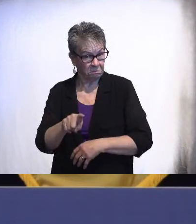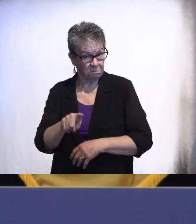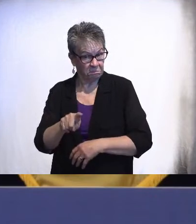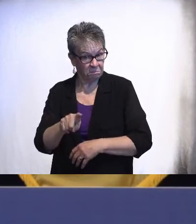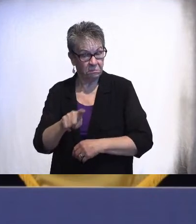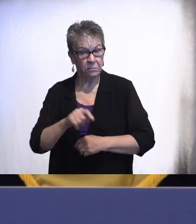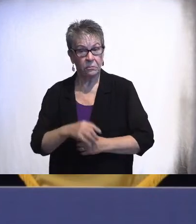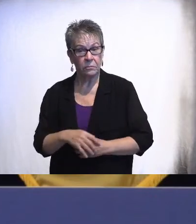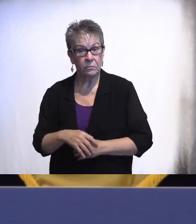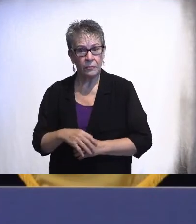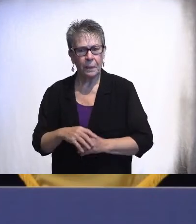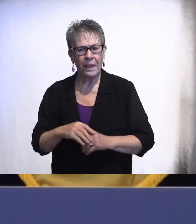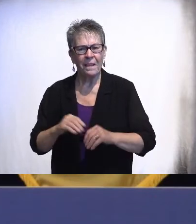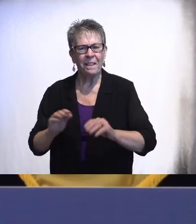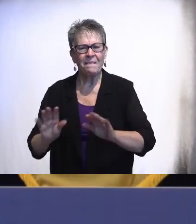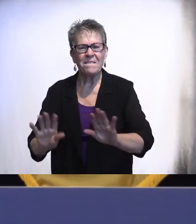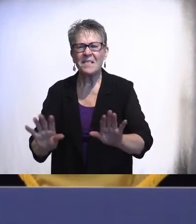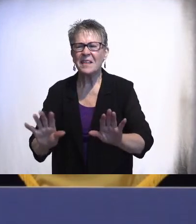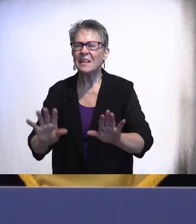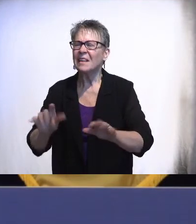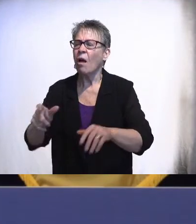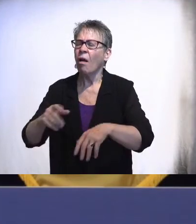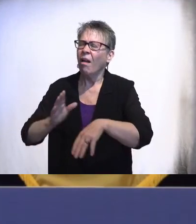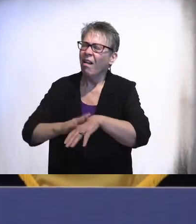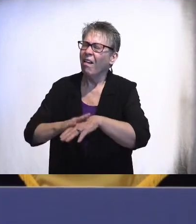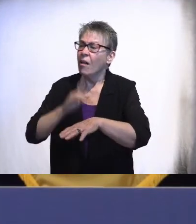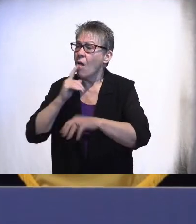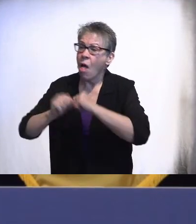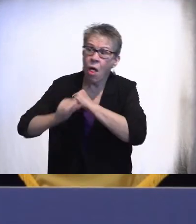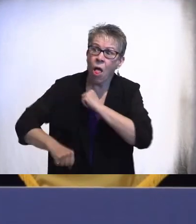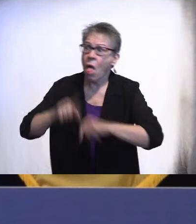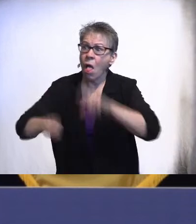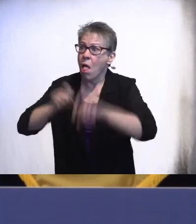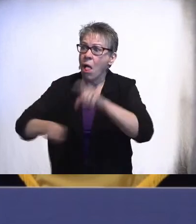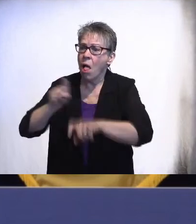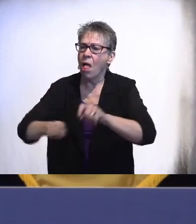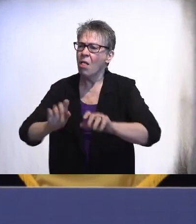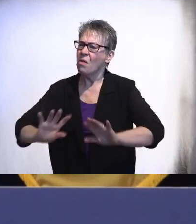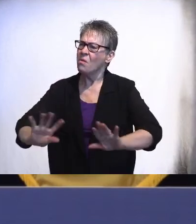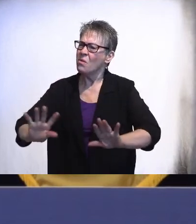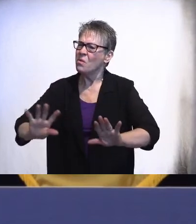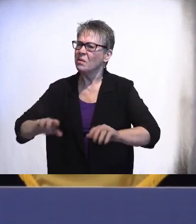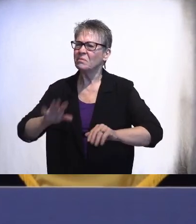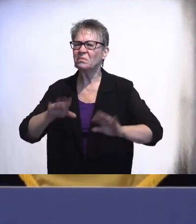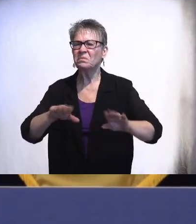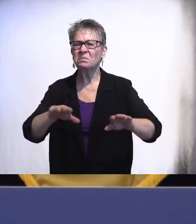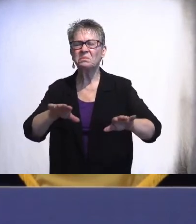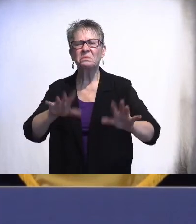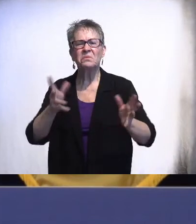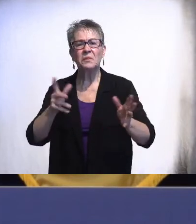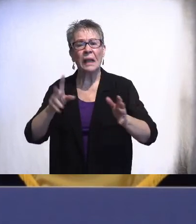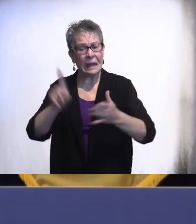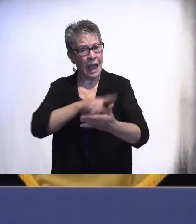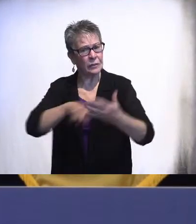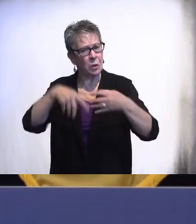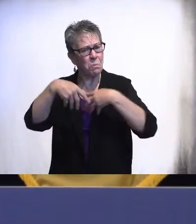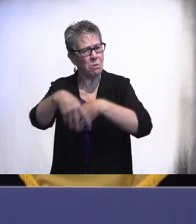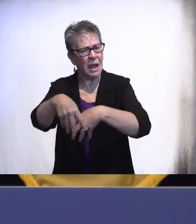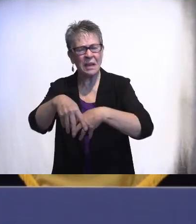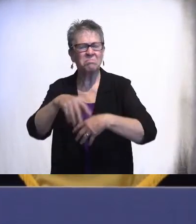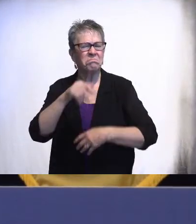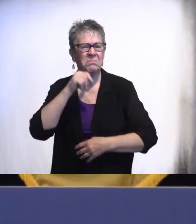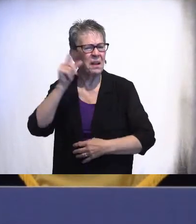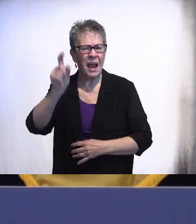can. There's no reason to cancel them. I still think you have to use your head if you're inside and you're with a bunch of people, Judy, whose vaccination